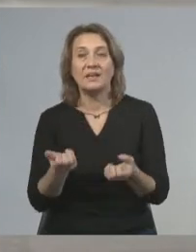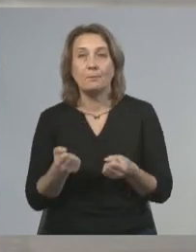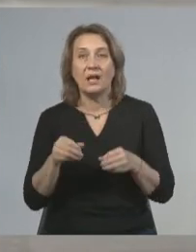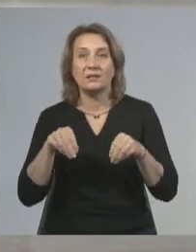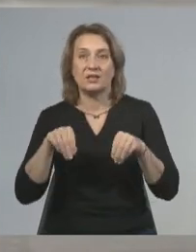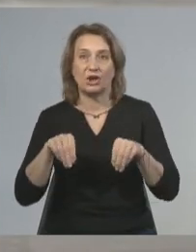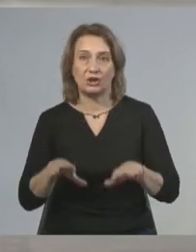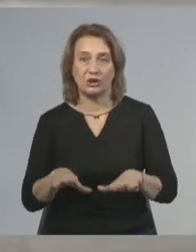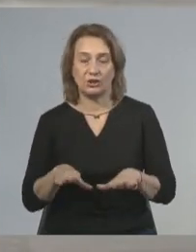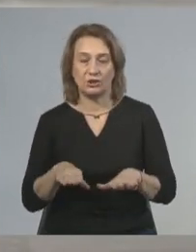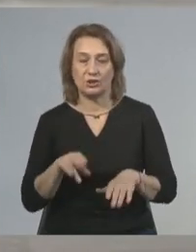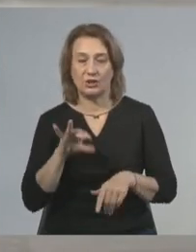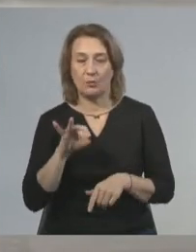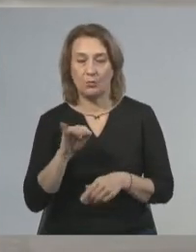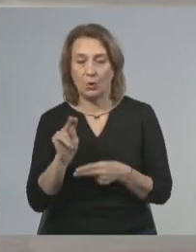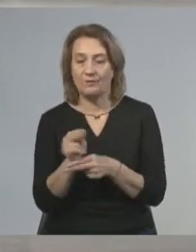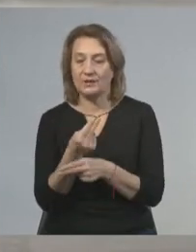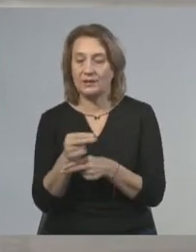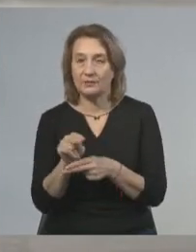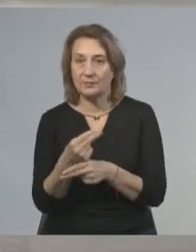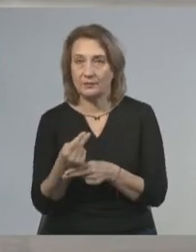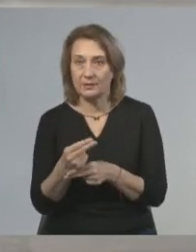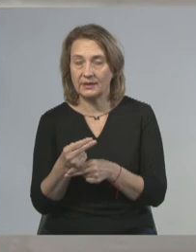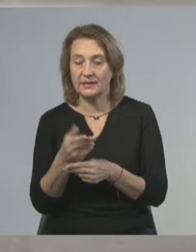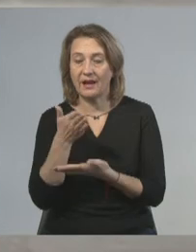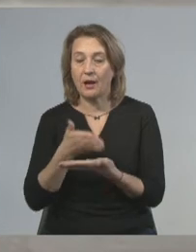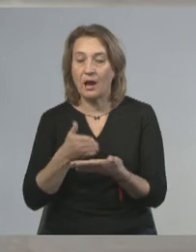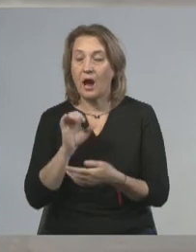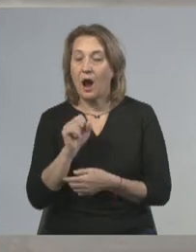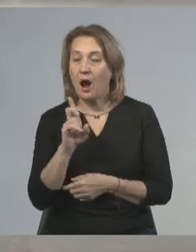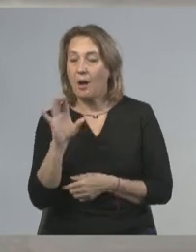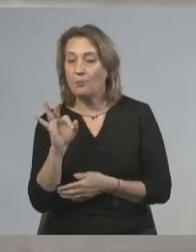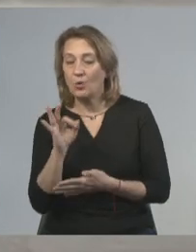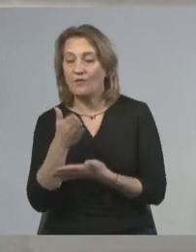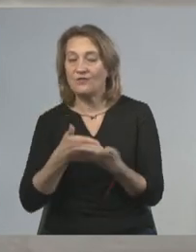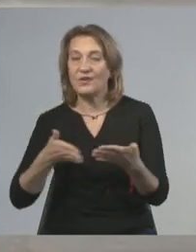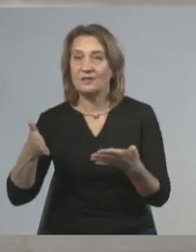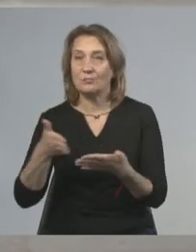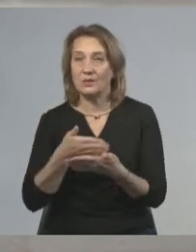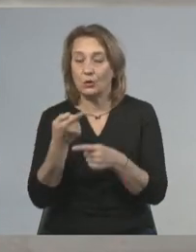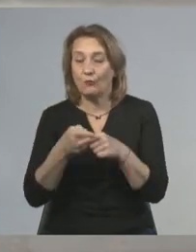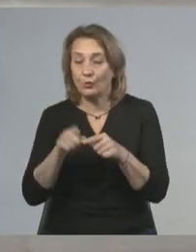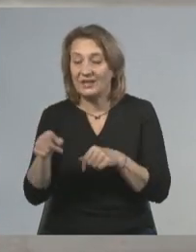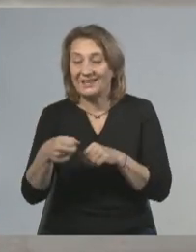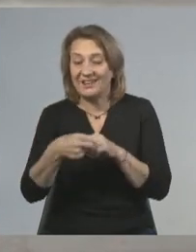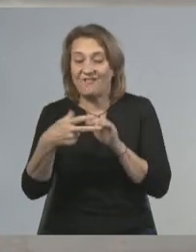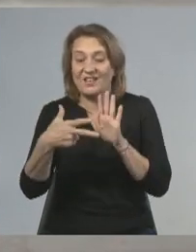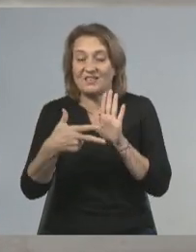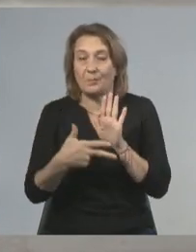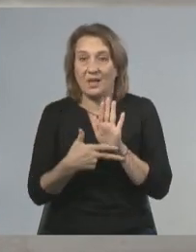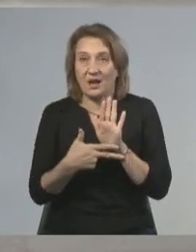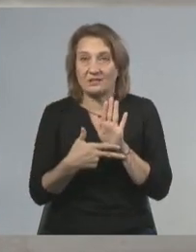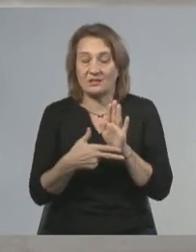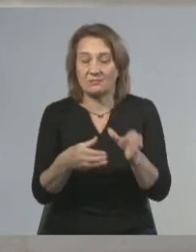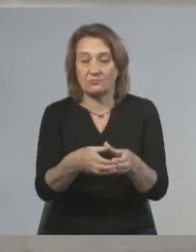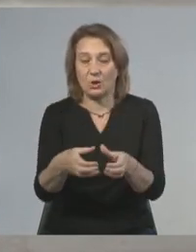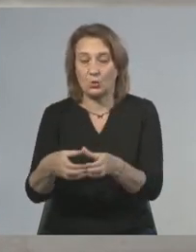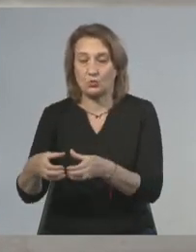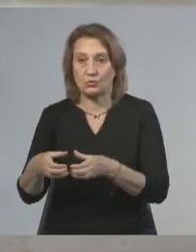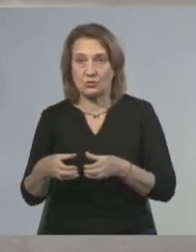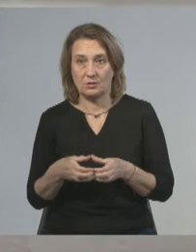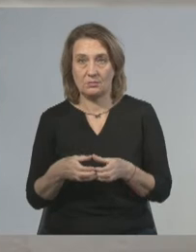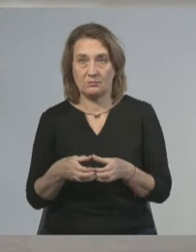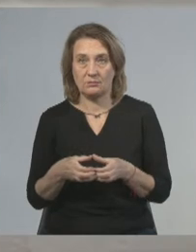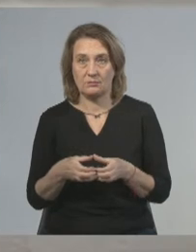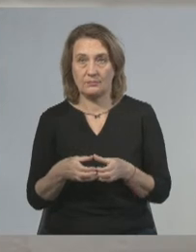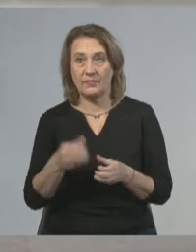how was this decision made to cancel or postpone the elections in these 18 amalgamated communities